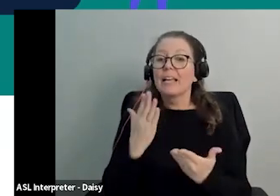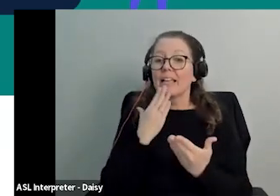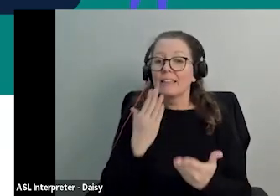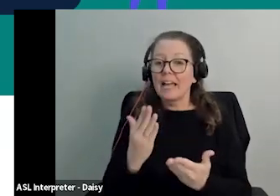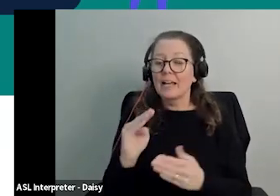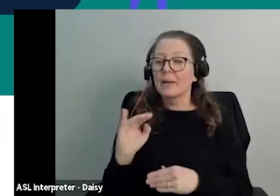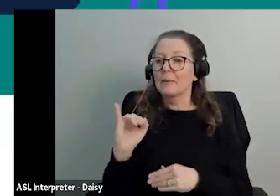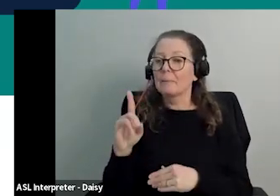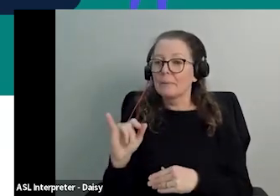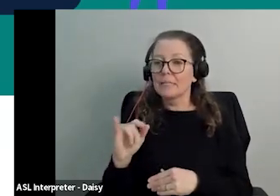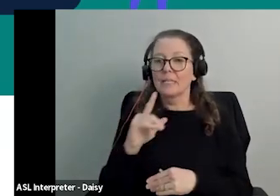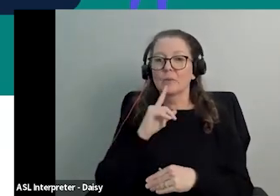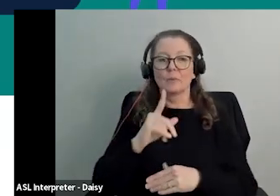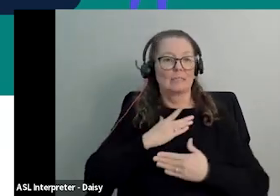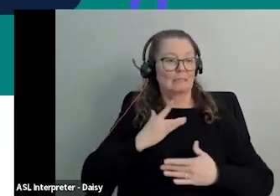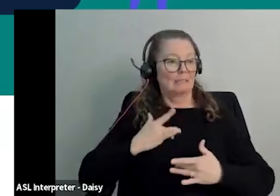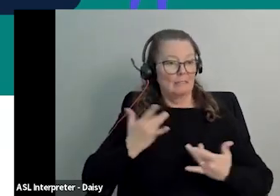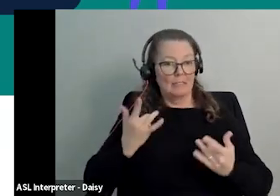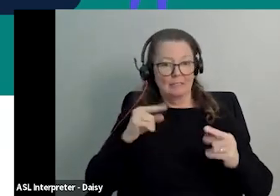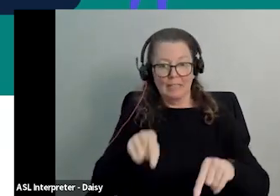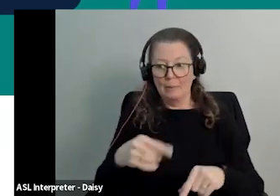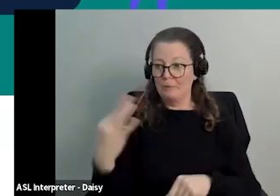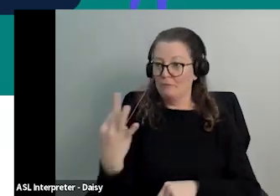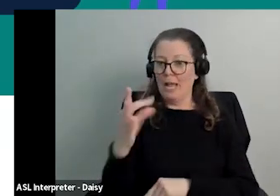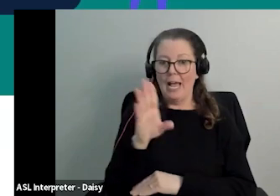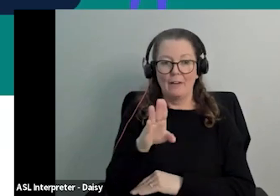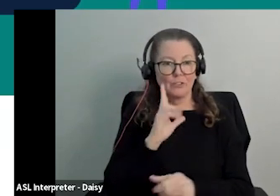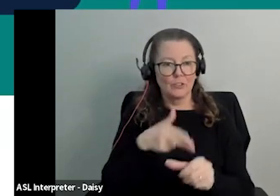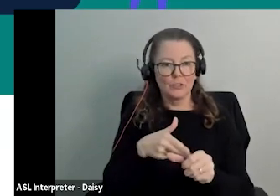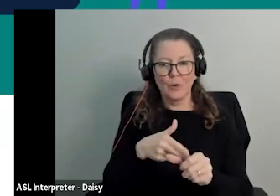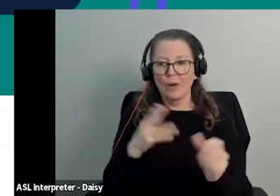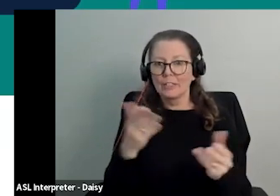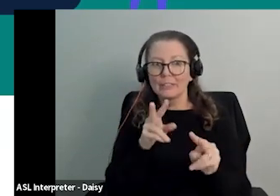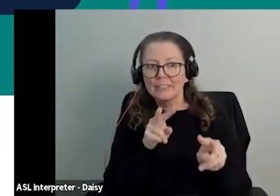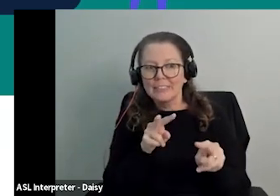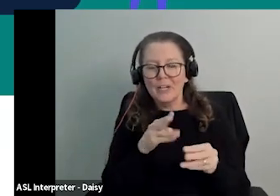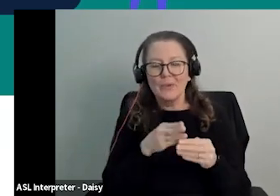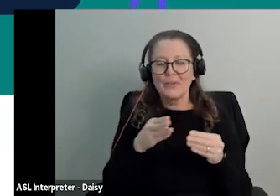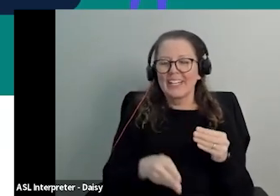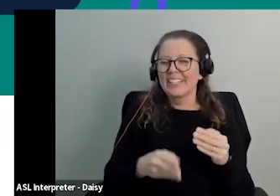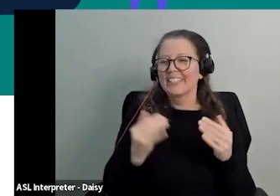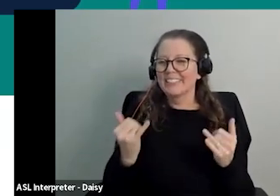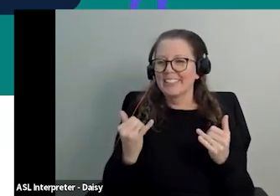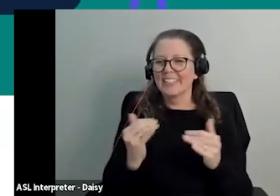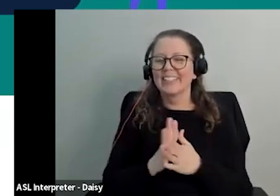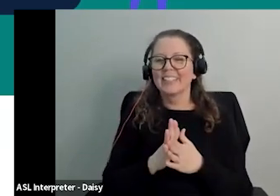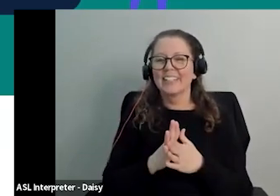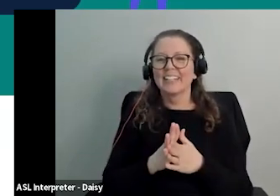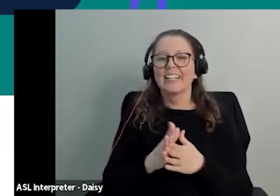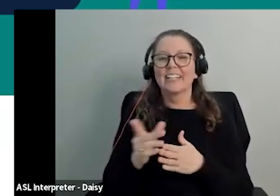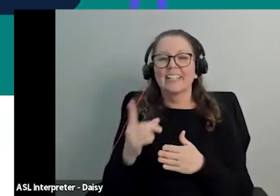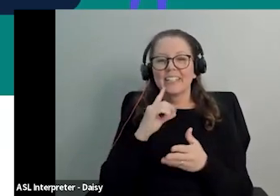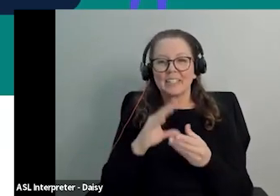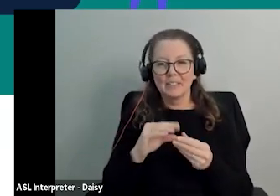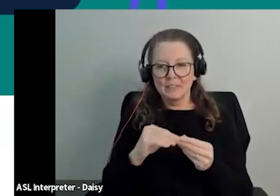to join all of you on this Friday afternoon. So we're all looking forward to the weekend here. As mentioned,